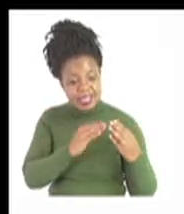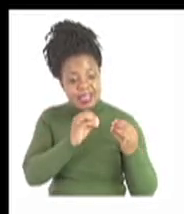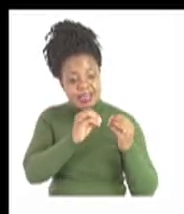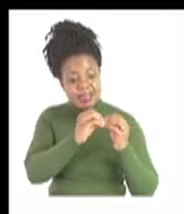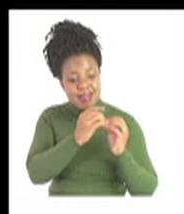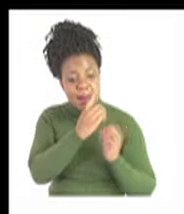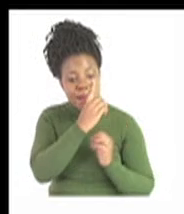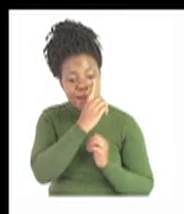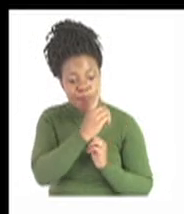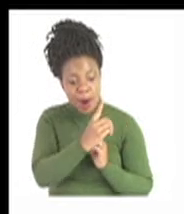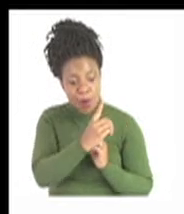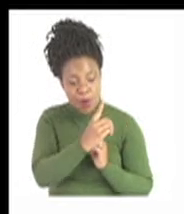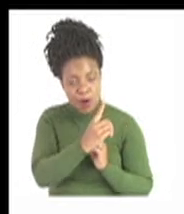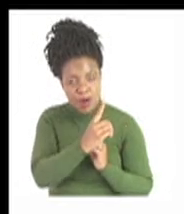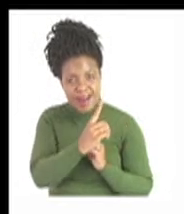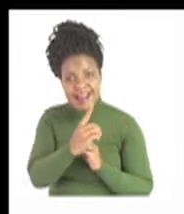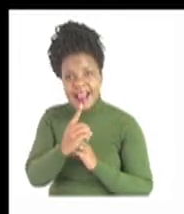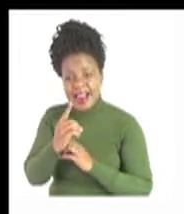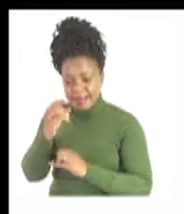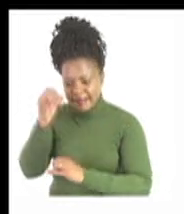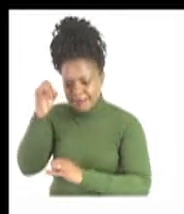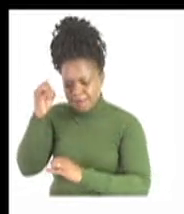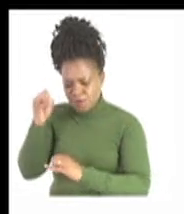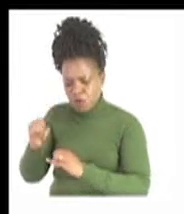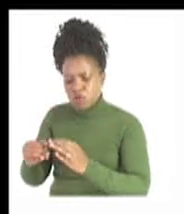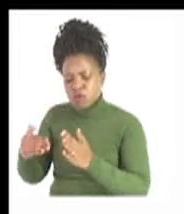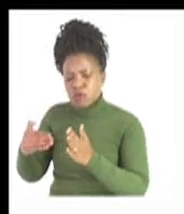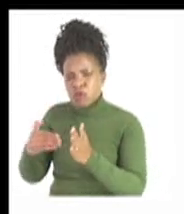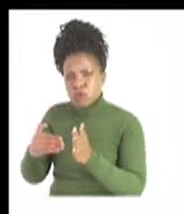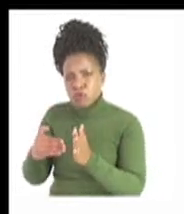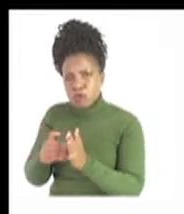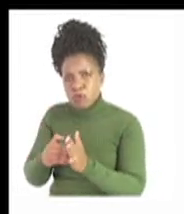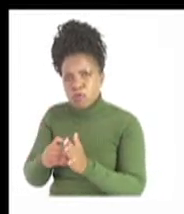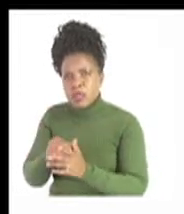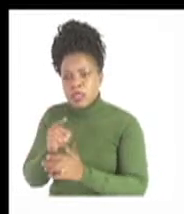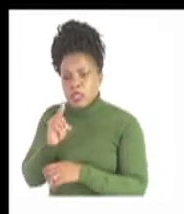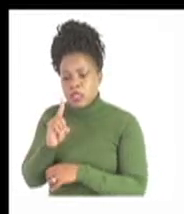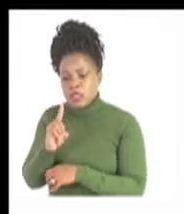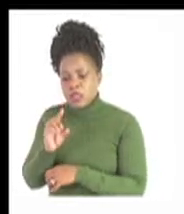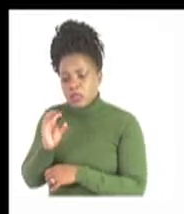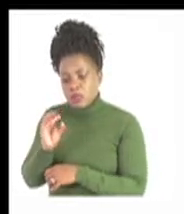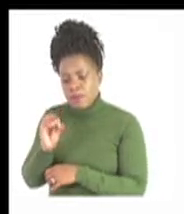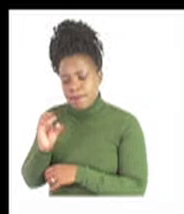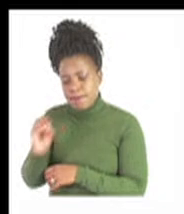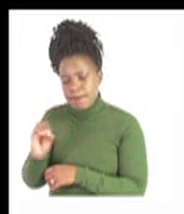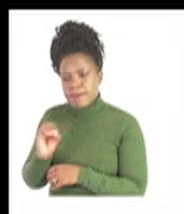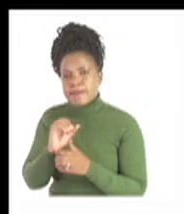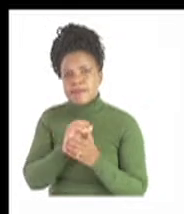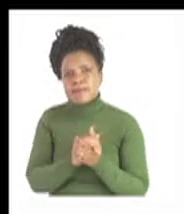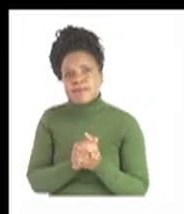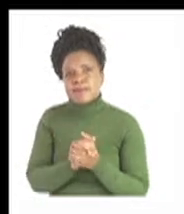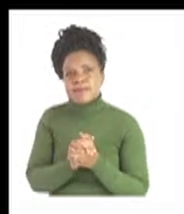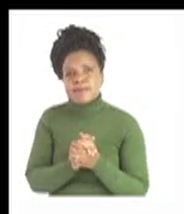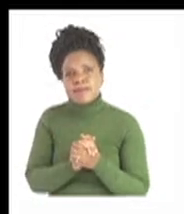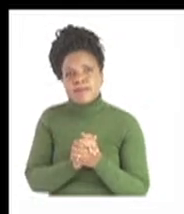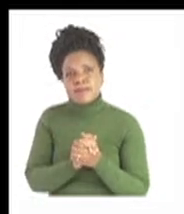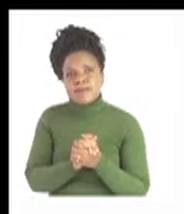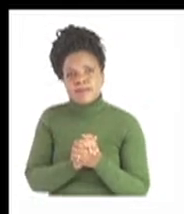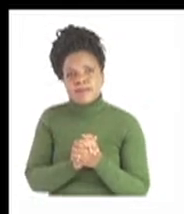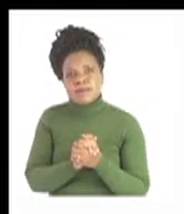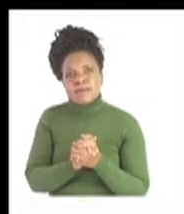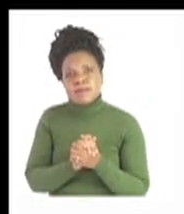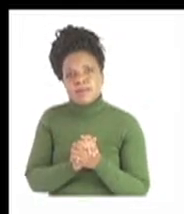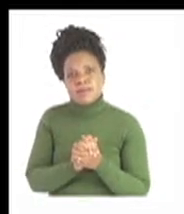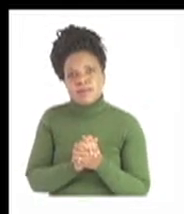is indicated with an arrow, and the ending point is also indicated with an arrow. You